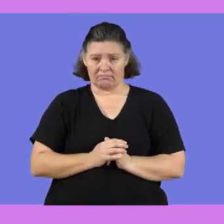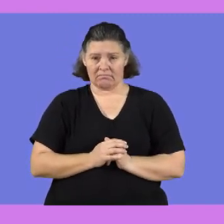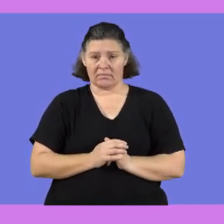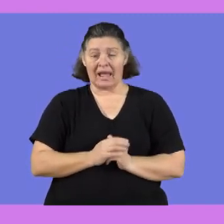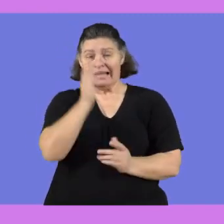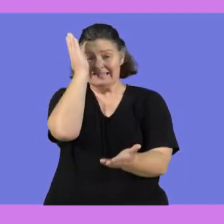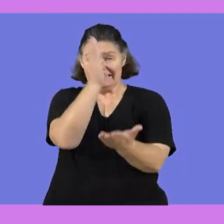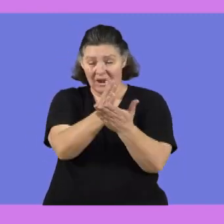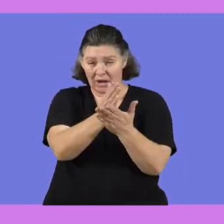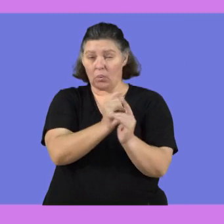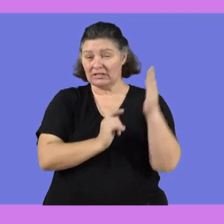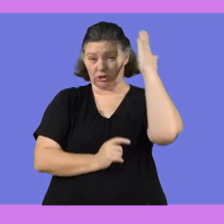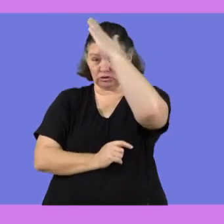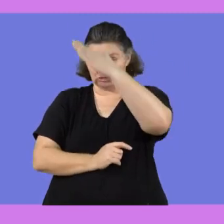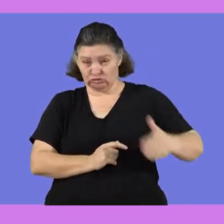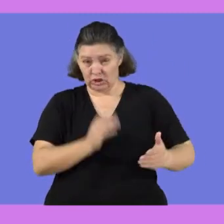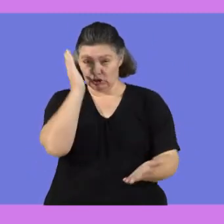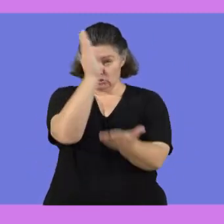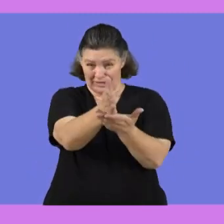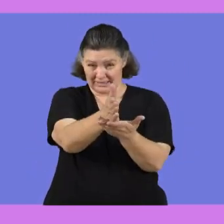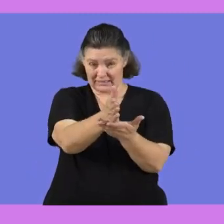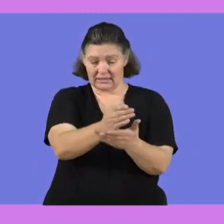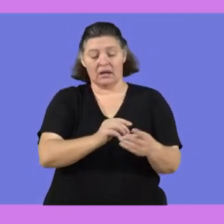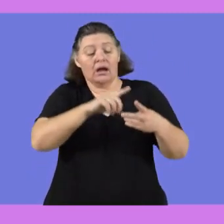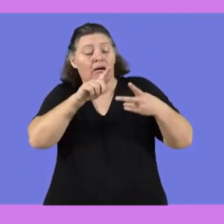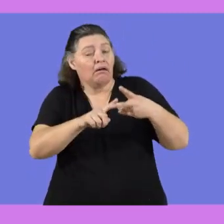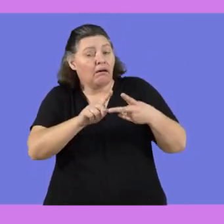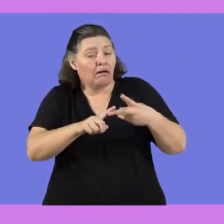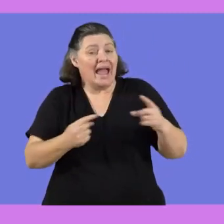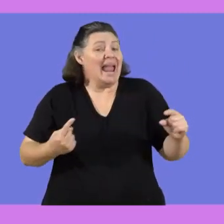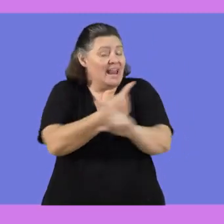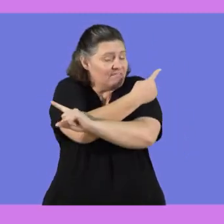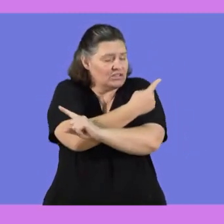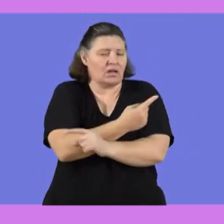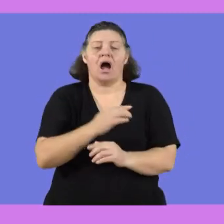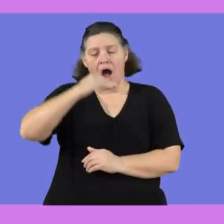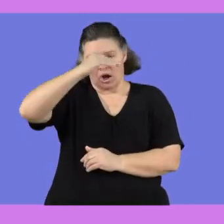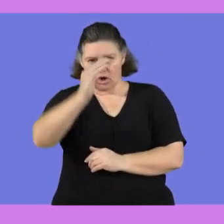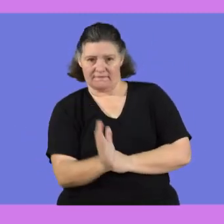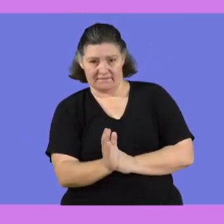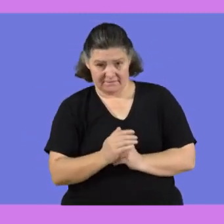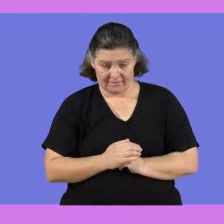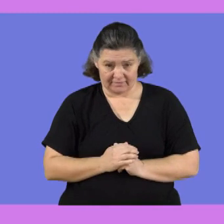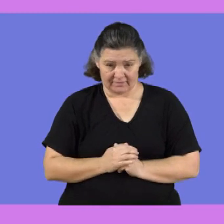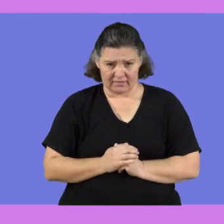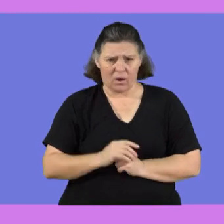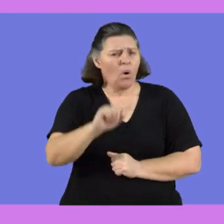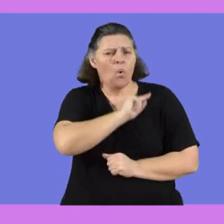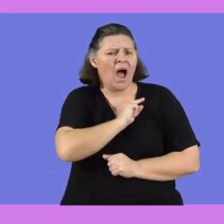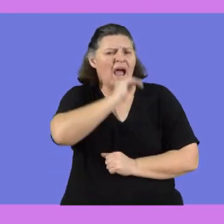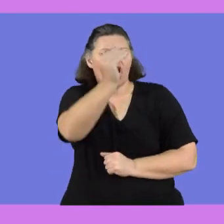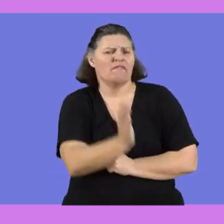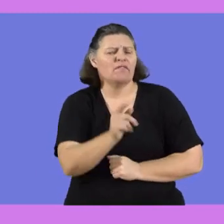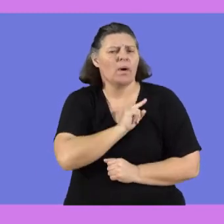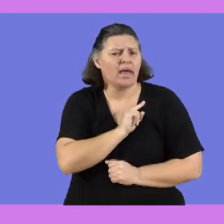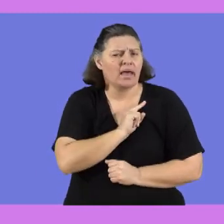one to represent the direct proportion was a straight line. So the one to represent the inverse proportion should now be a curve.